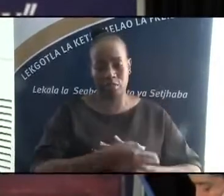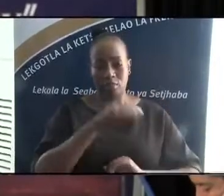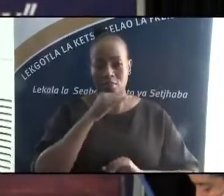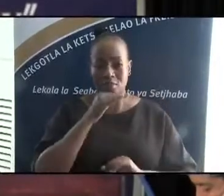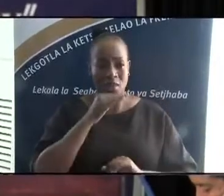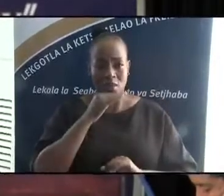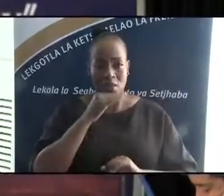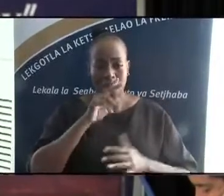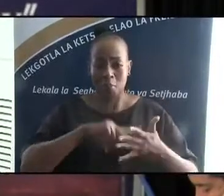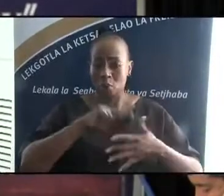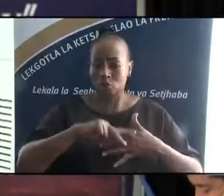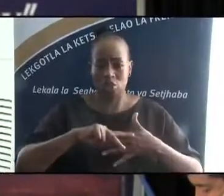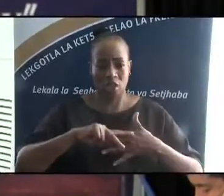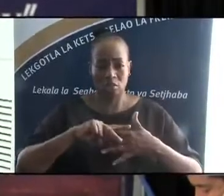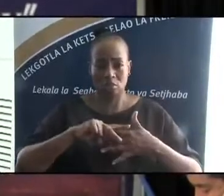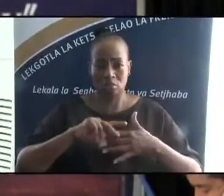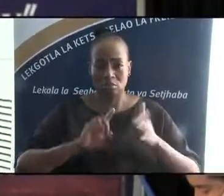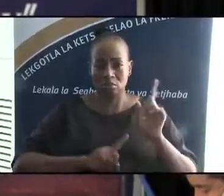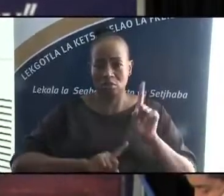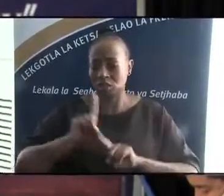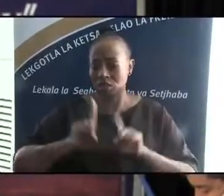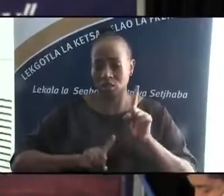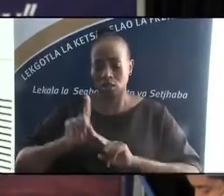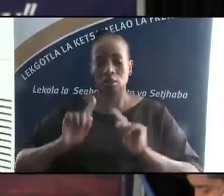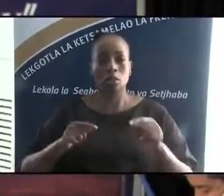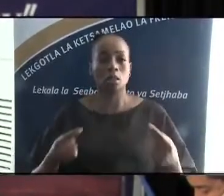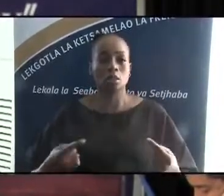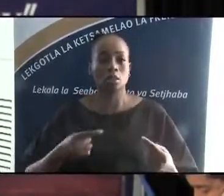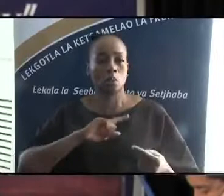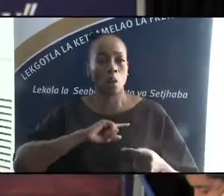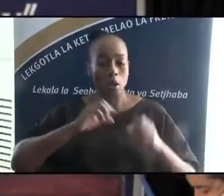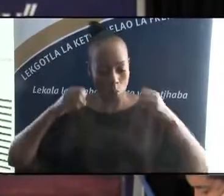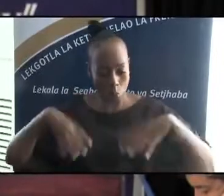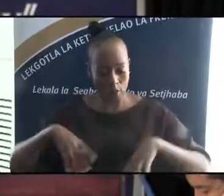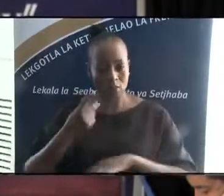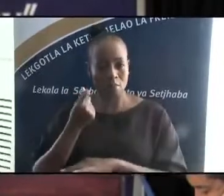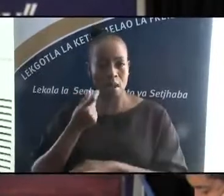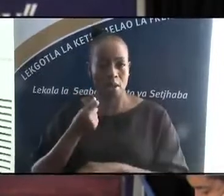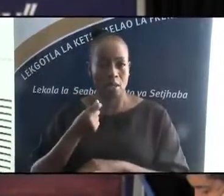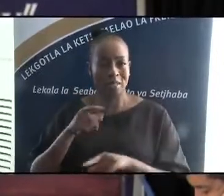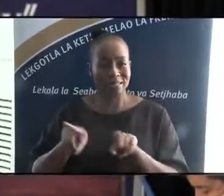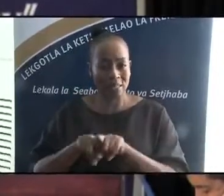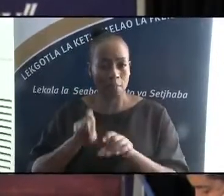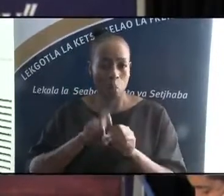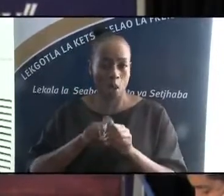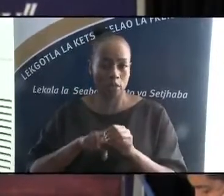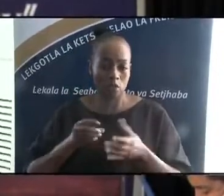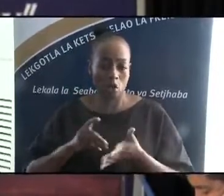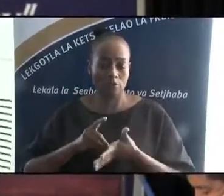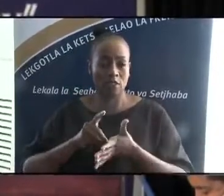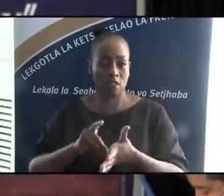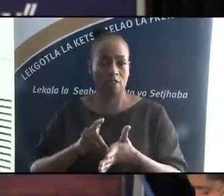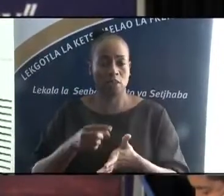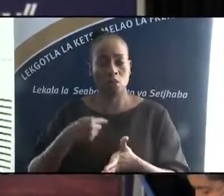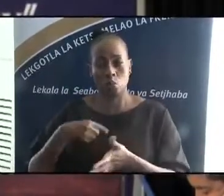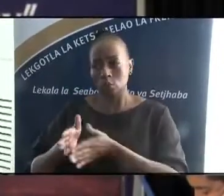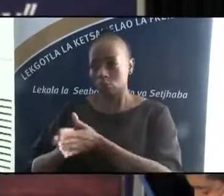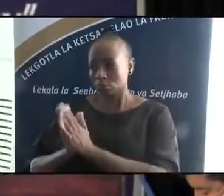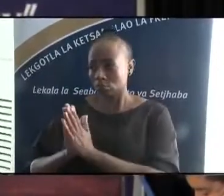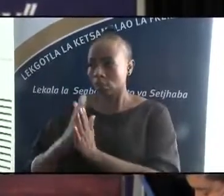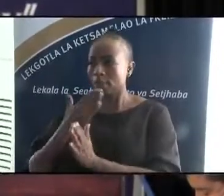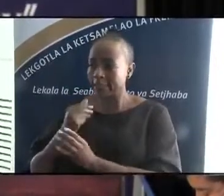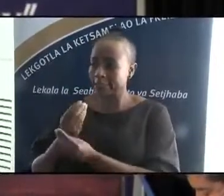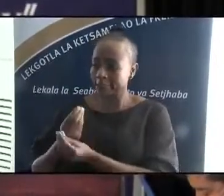successful completion, compromising value for money and quality of delivery. We urge contractors to